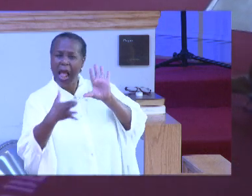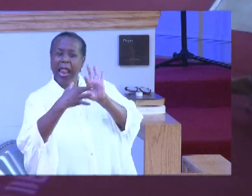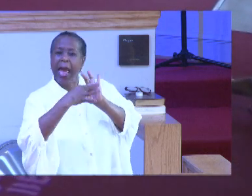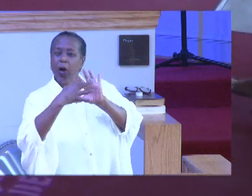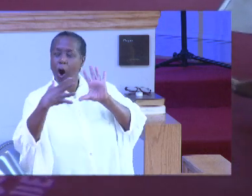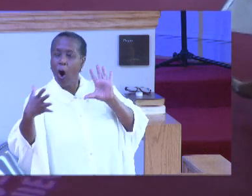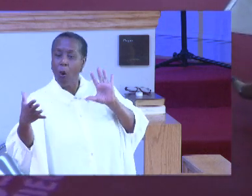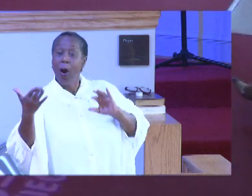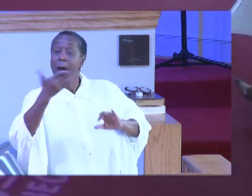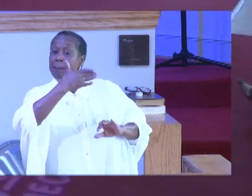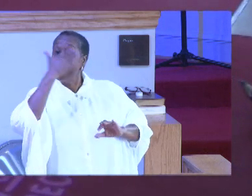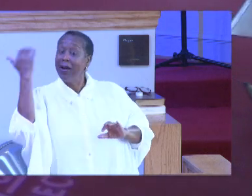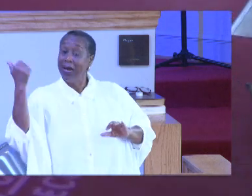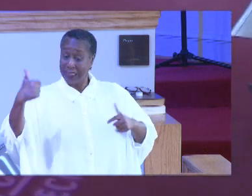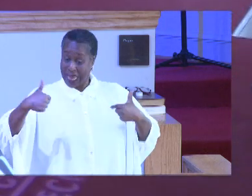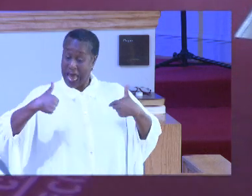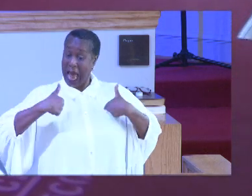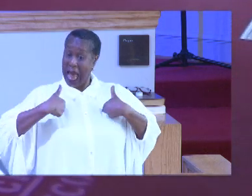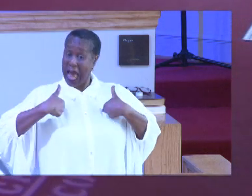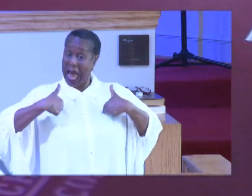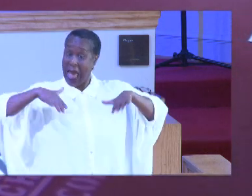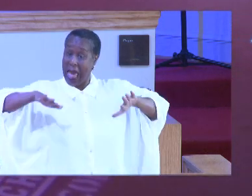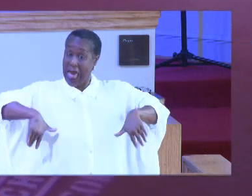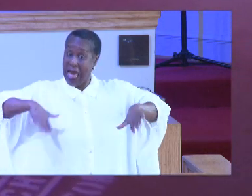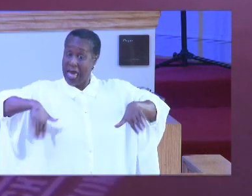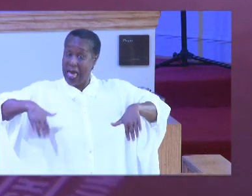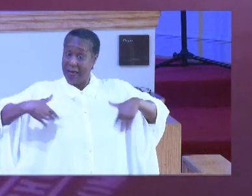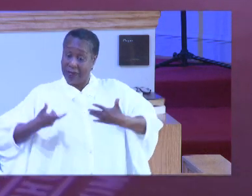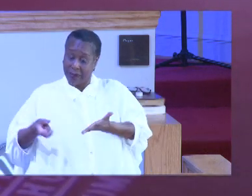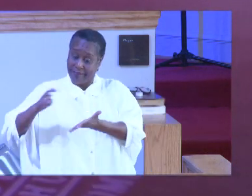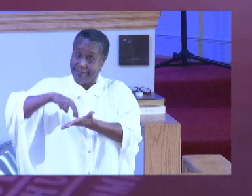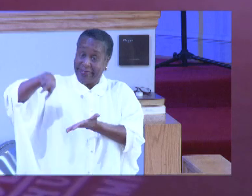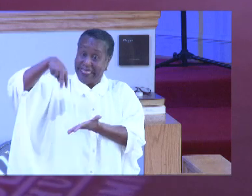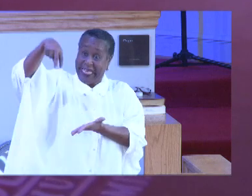because I have yet to ascend.